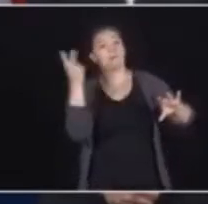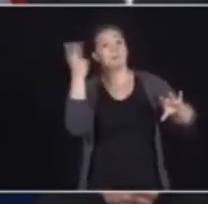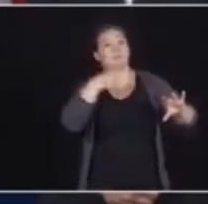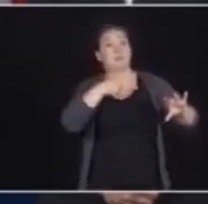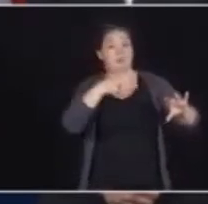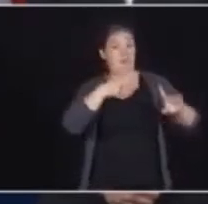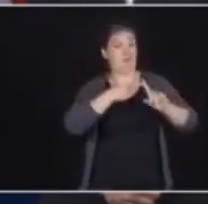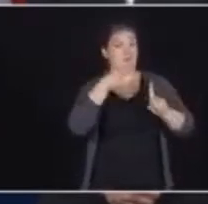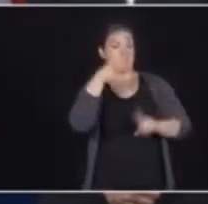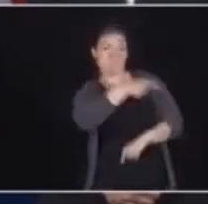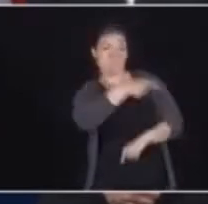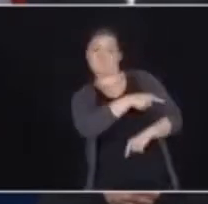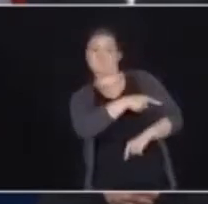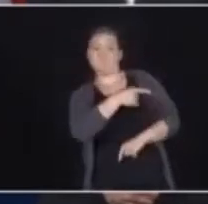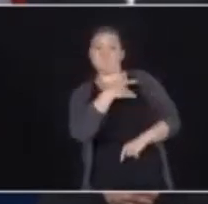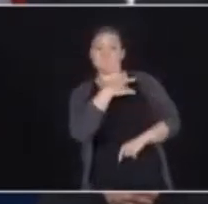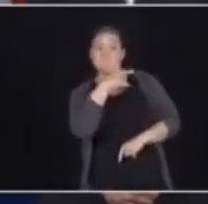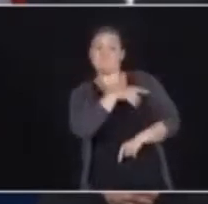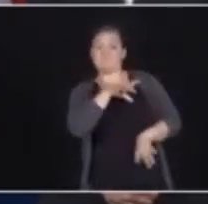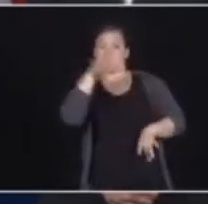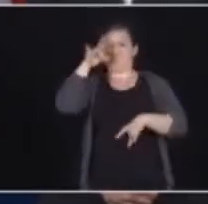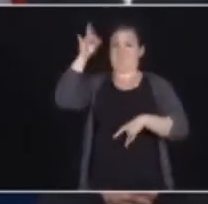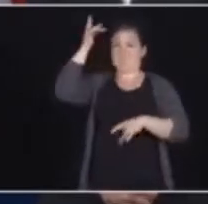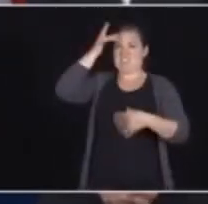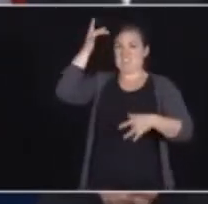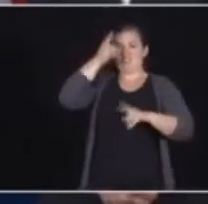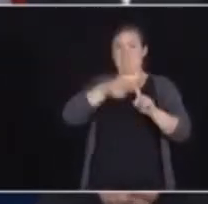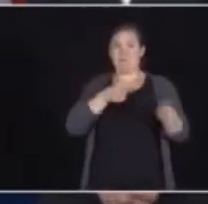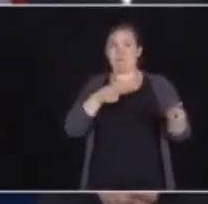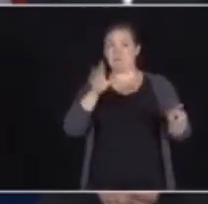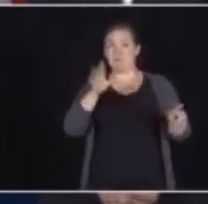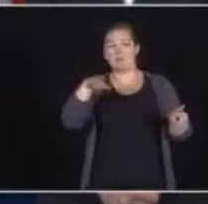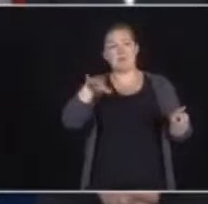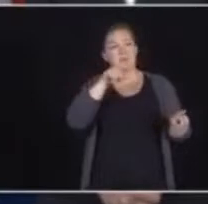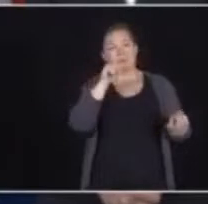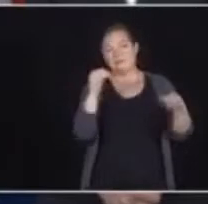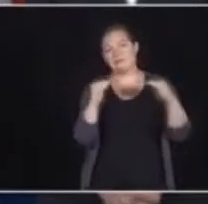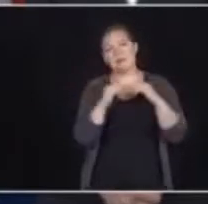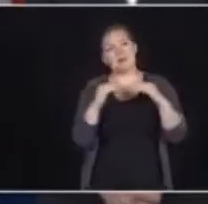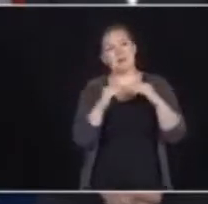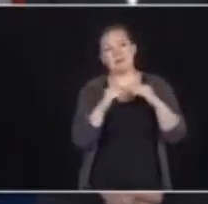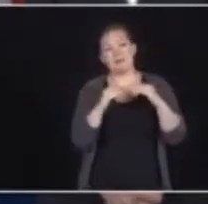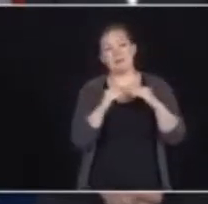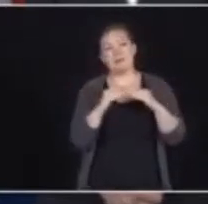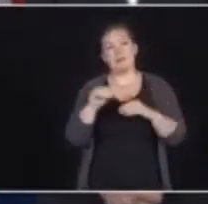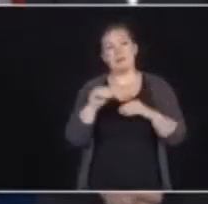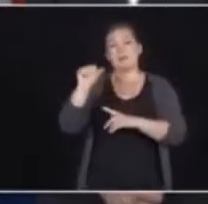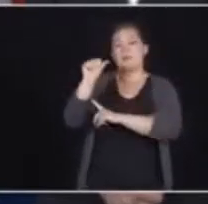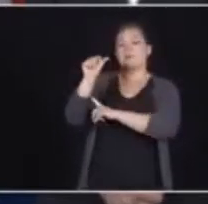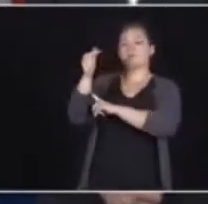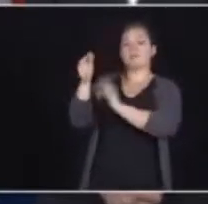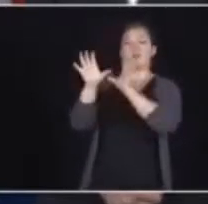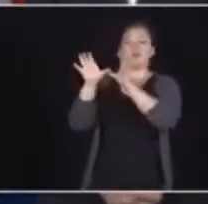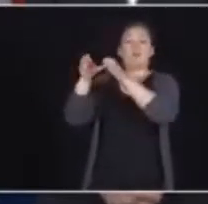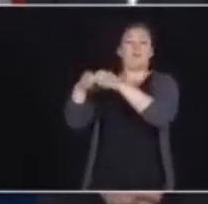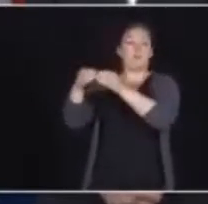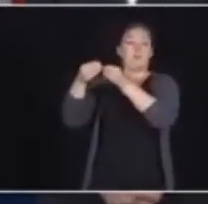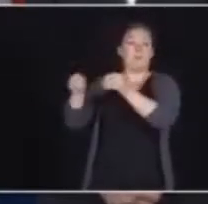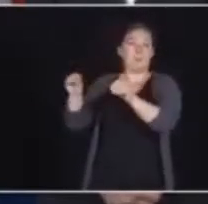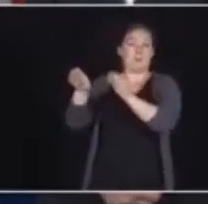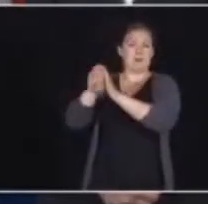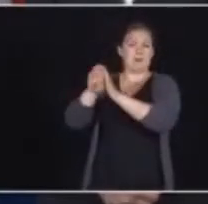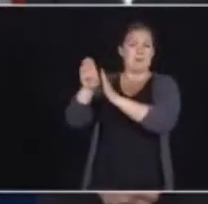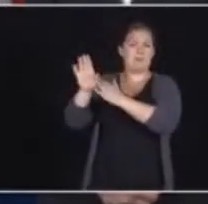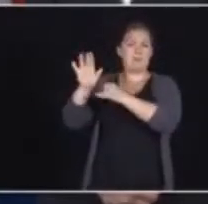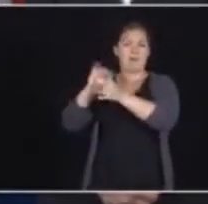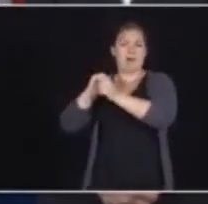just not fair to small businesses. I know the Attorney General's office is working on this, and we'll be